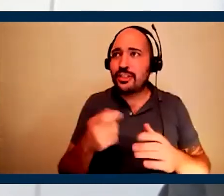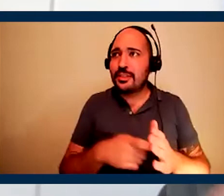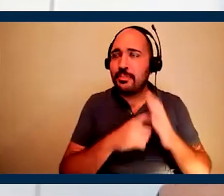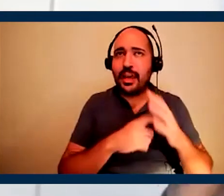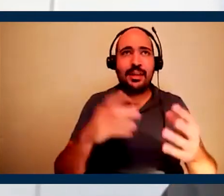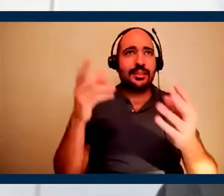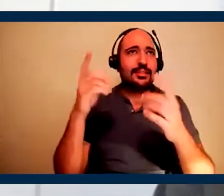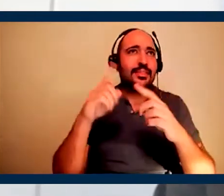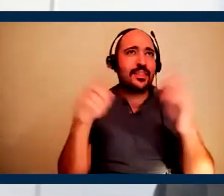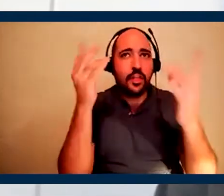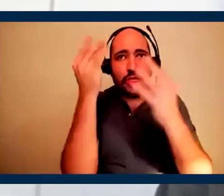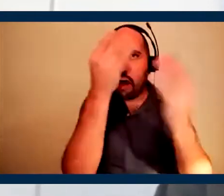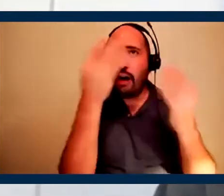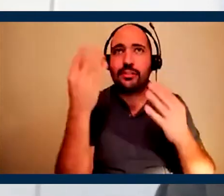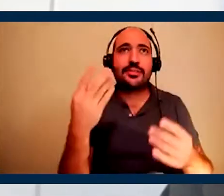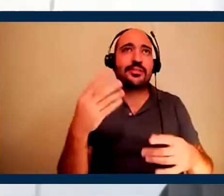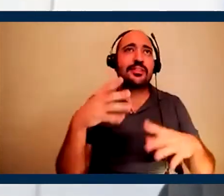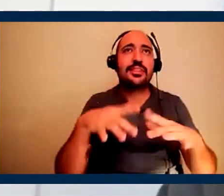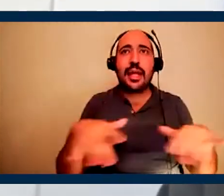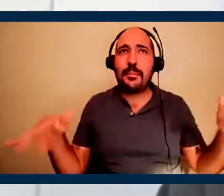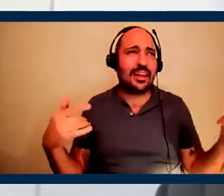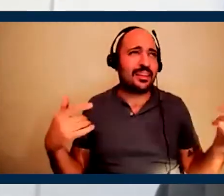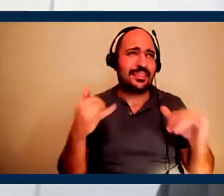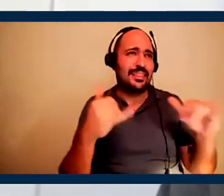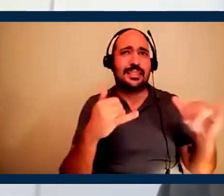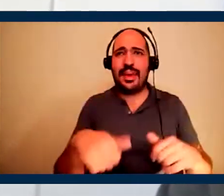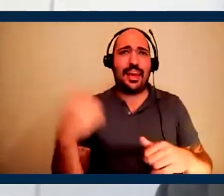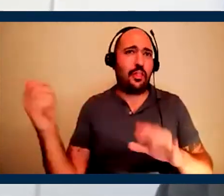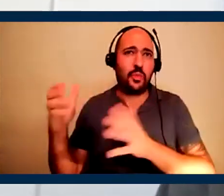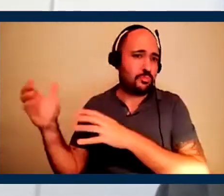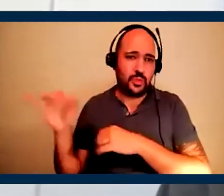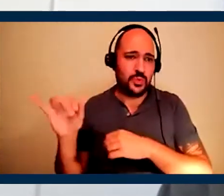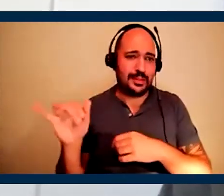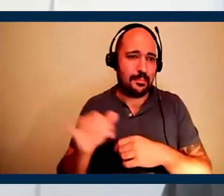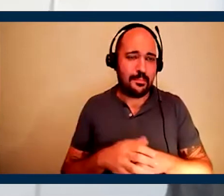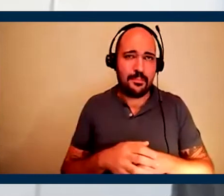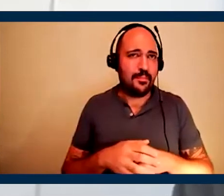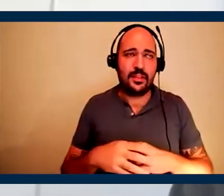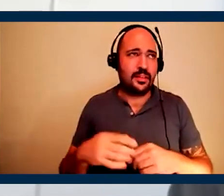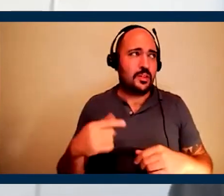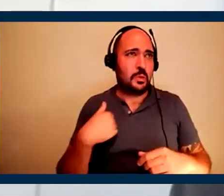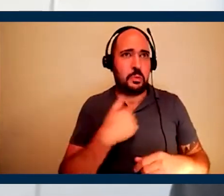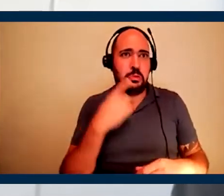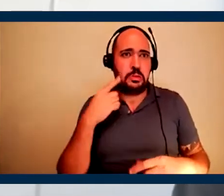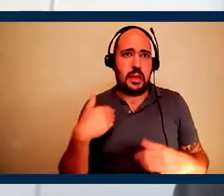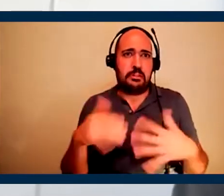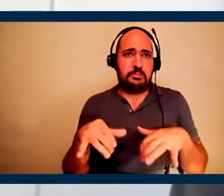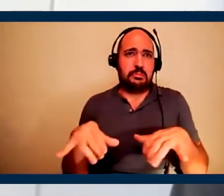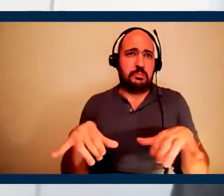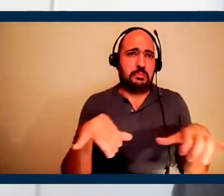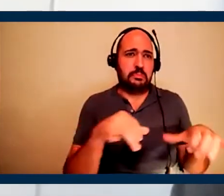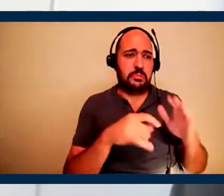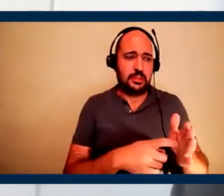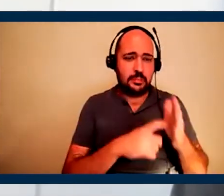and actions that we need our policymakers on all level of government to respond to. When I hear that we haven't had any cohesive demands, though, I'm thinking